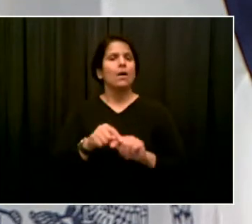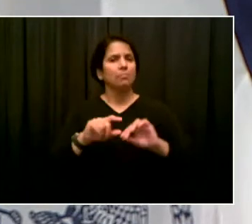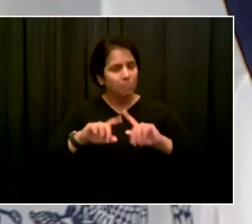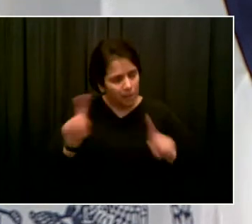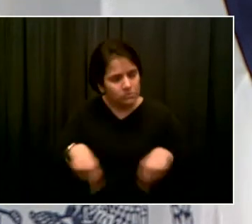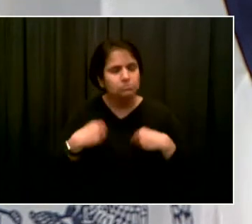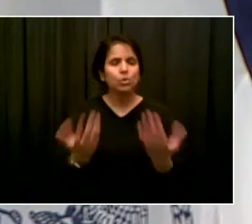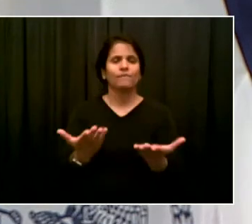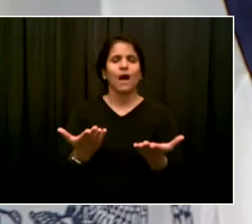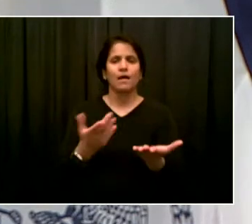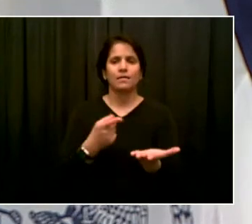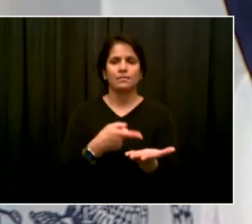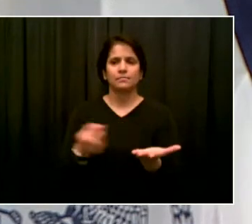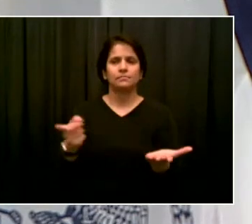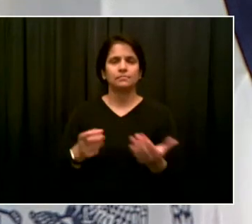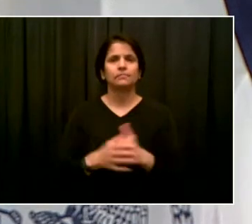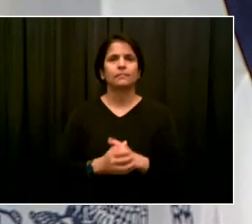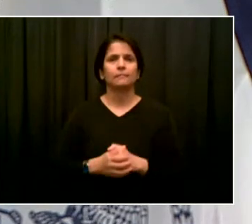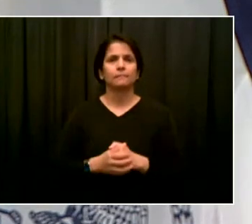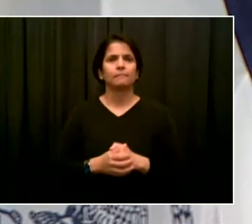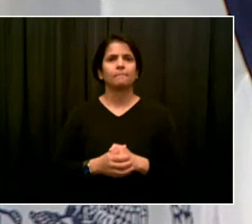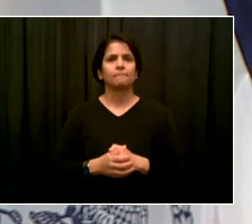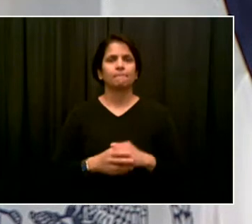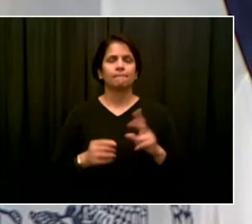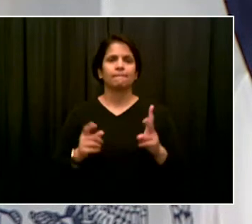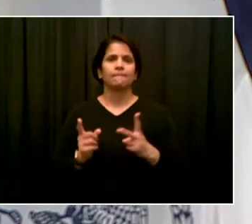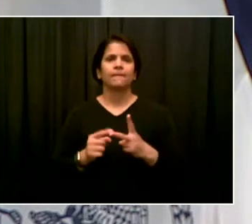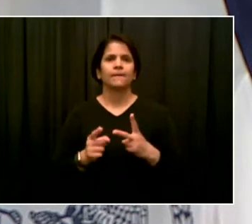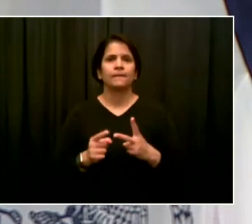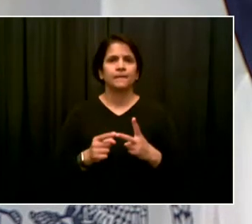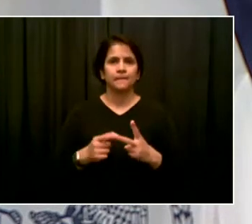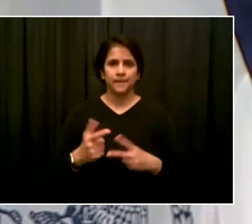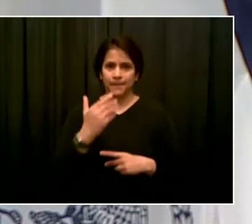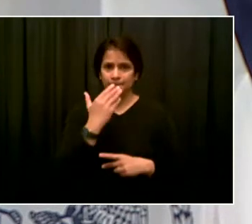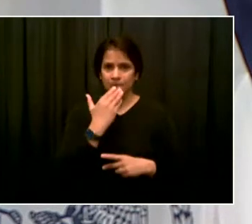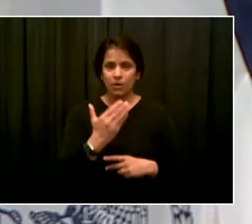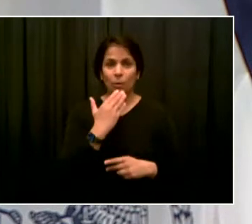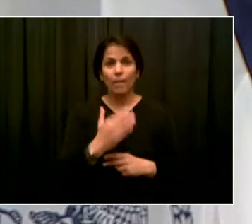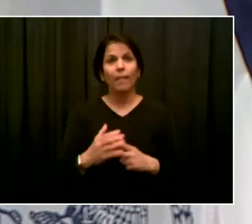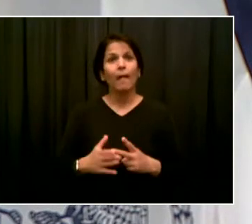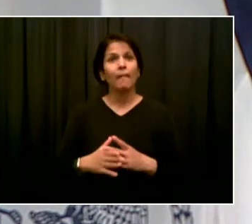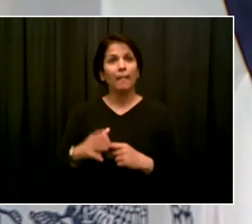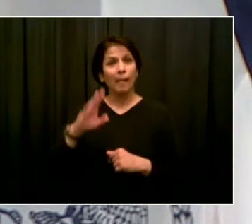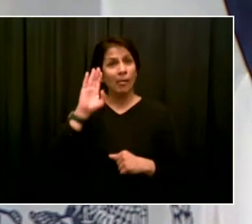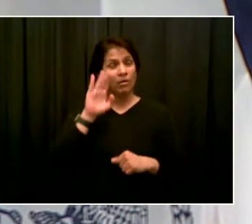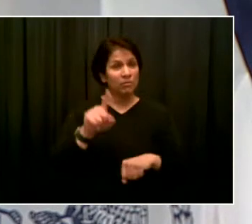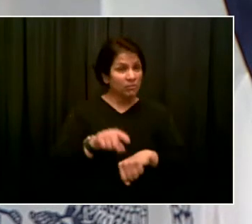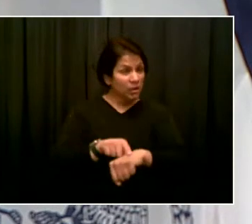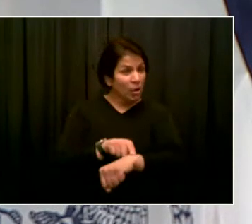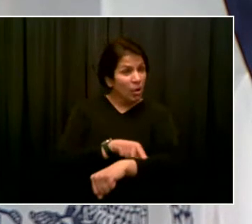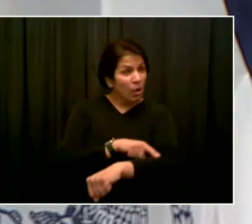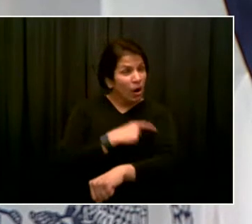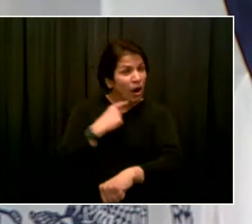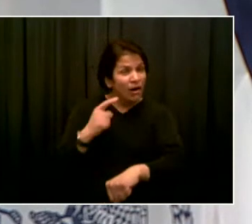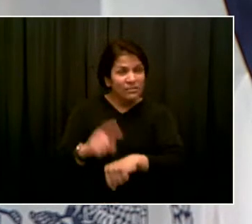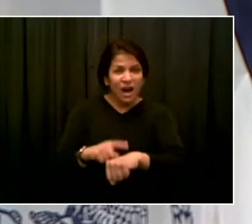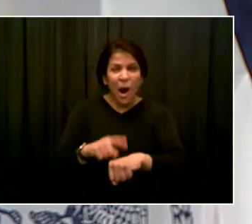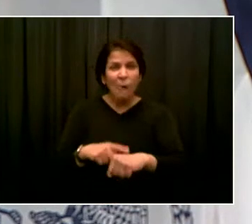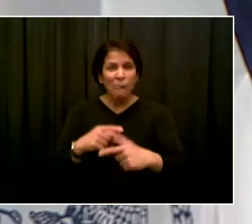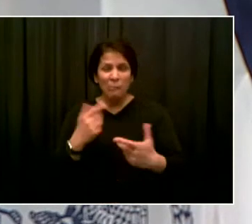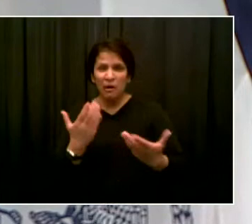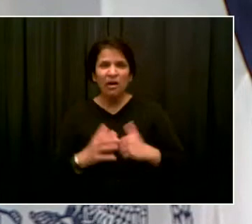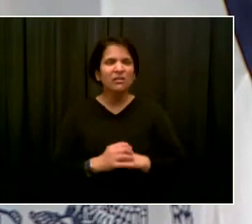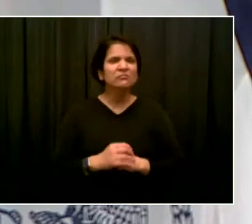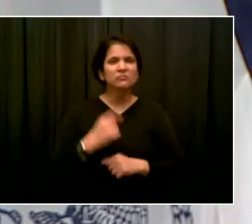Rents, it's been a long time, almost a year. There is a lot of people, they don't have money to pay the rent,